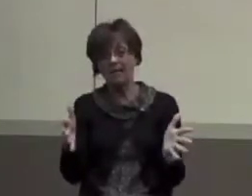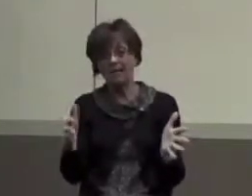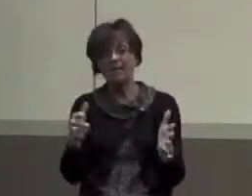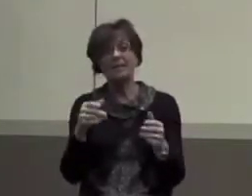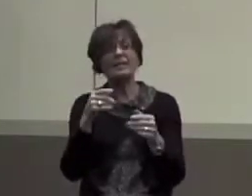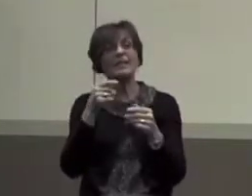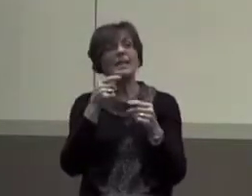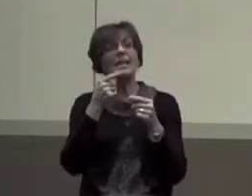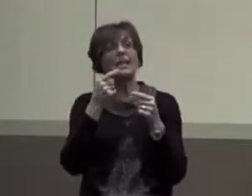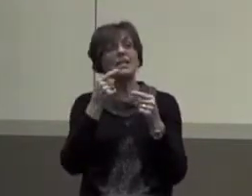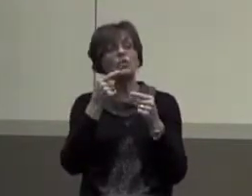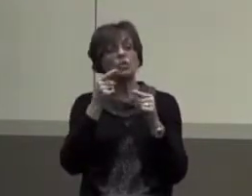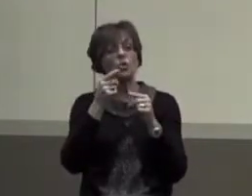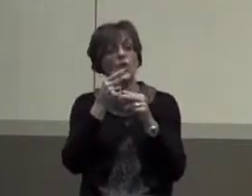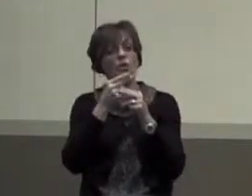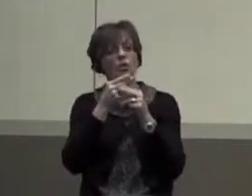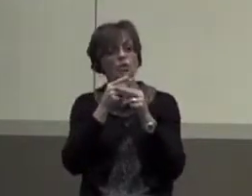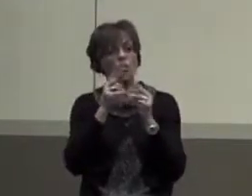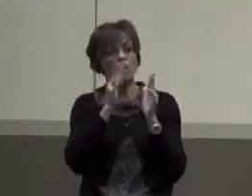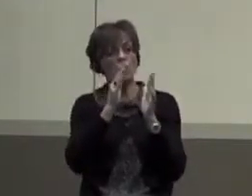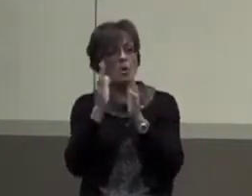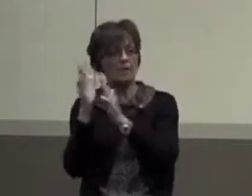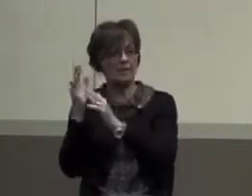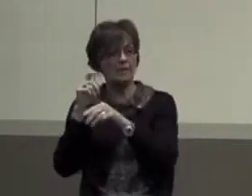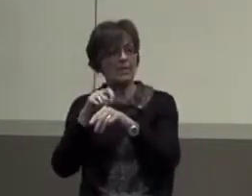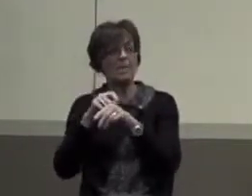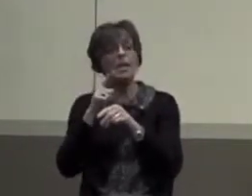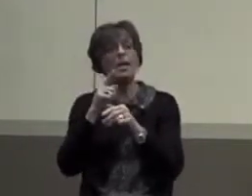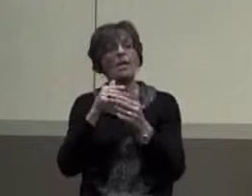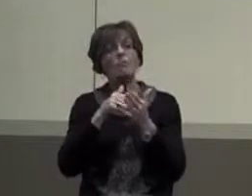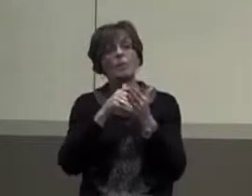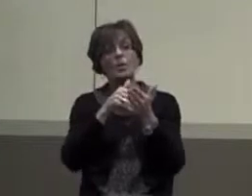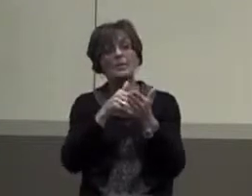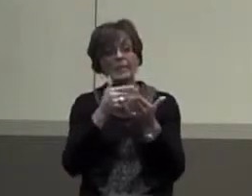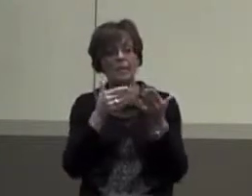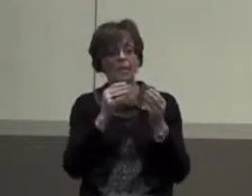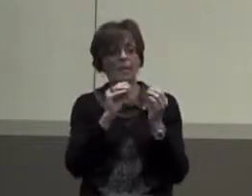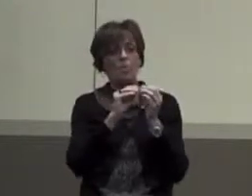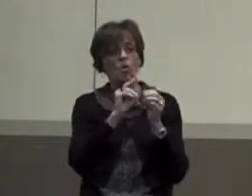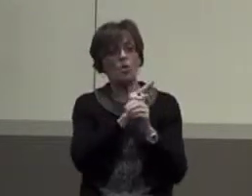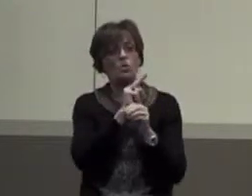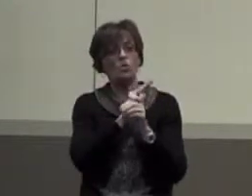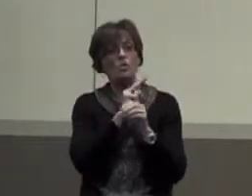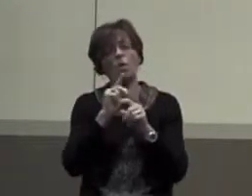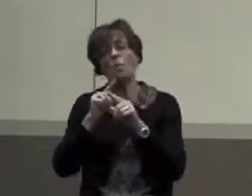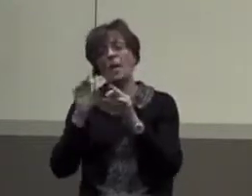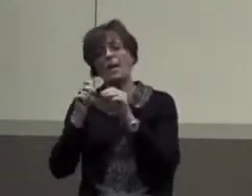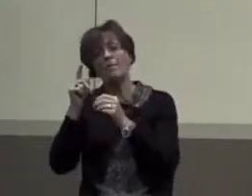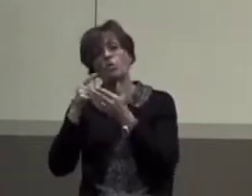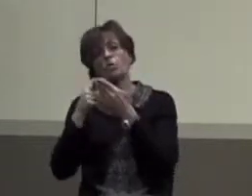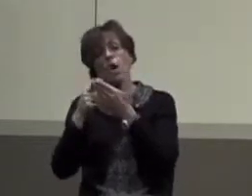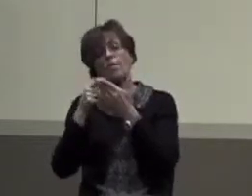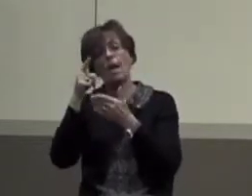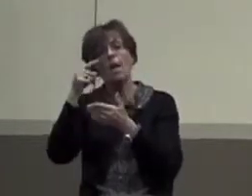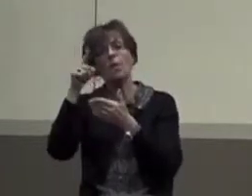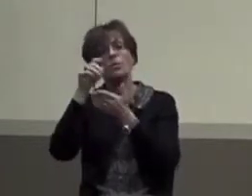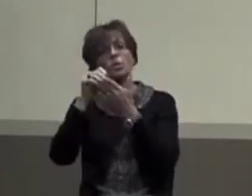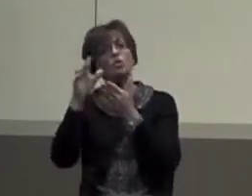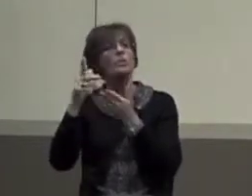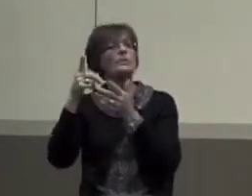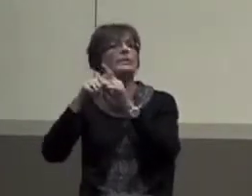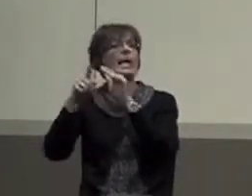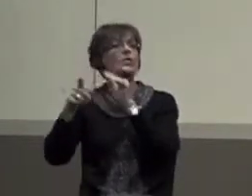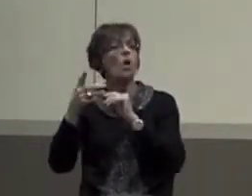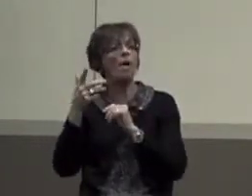time, then frequency may be a little more useful. If you're talking about the student takes off